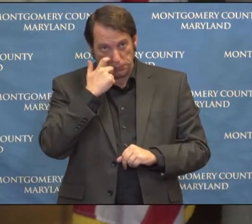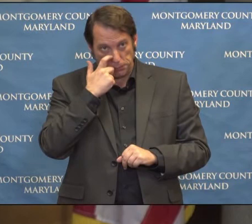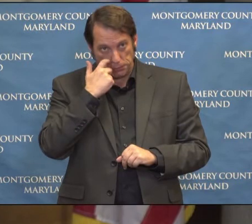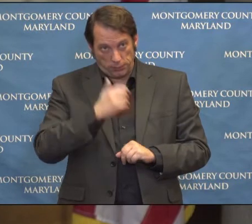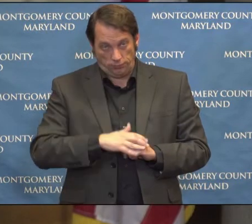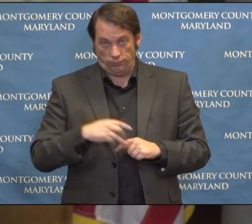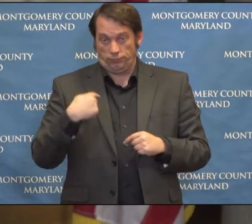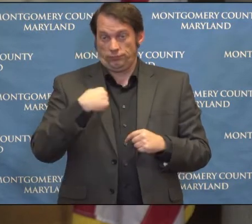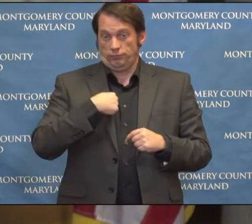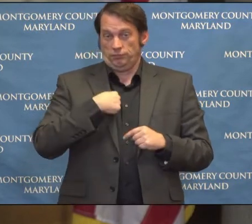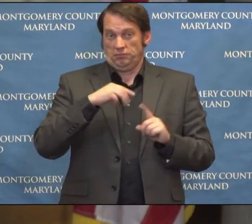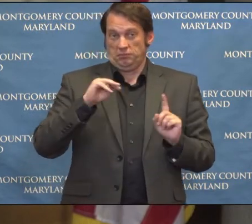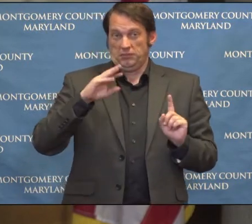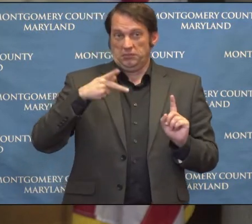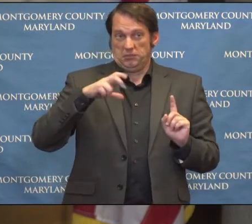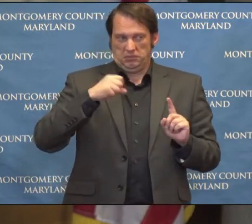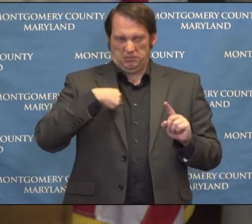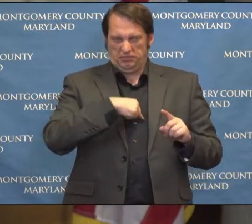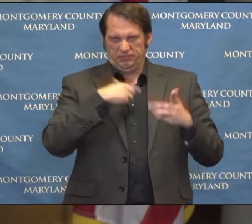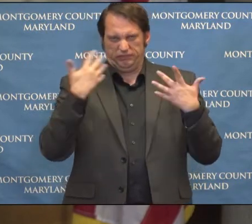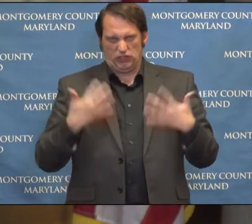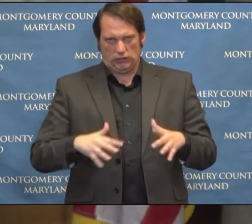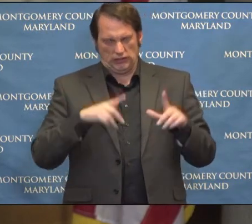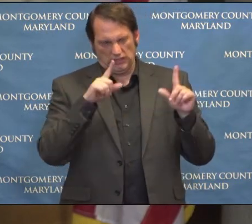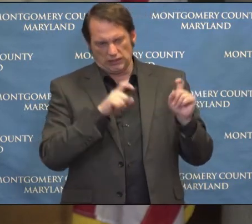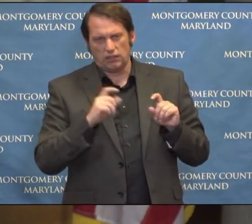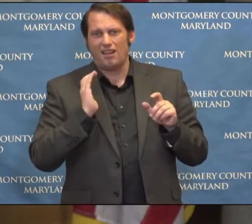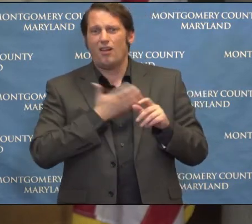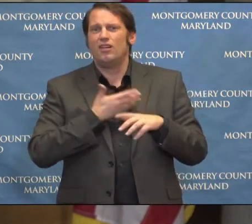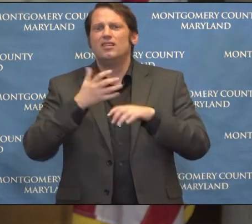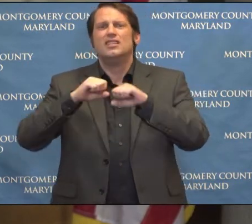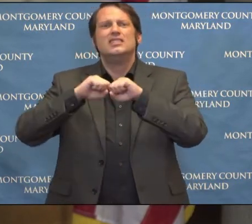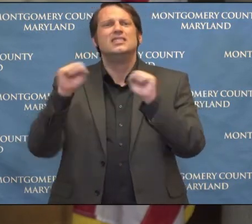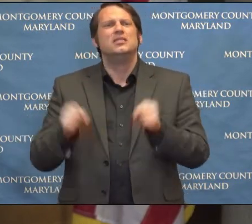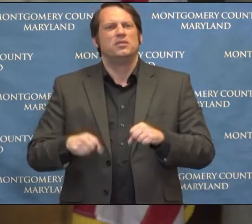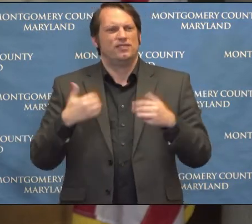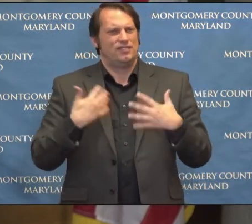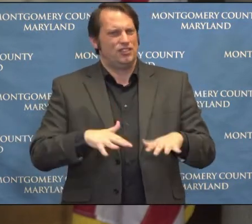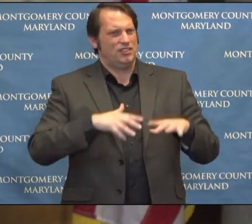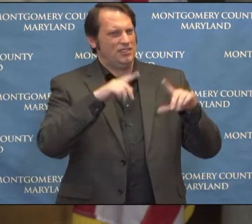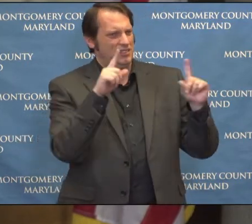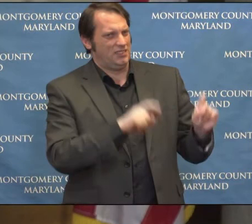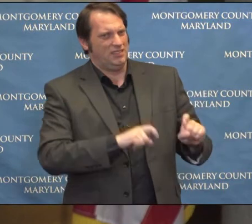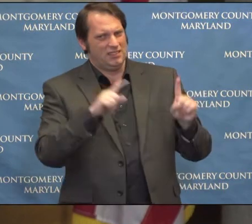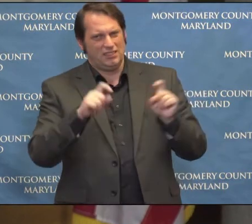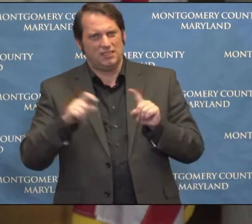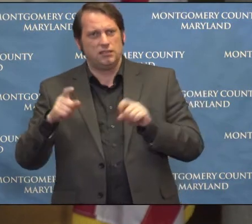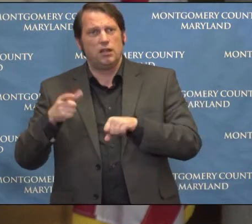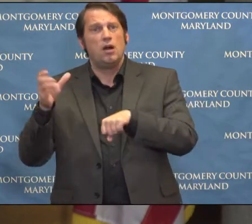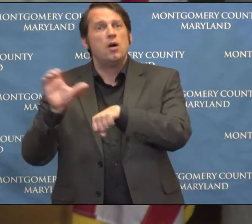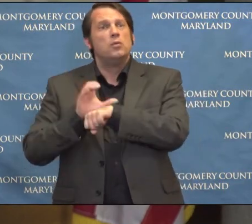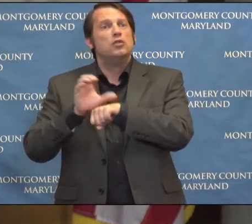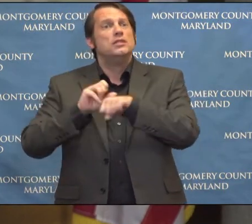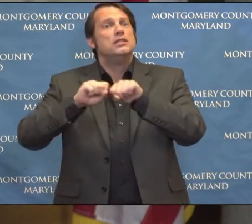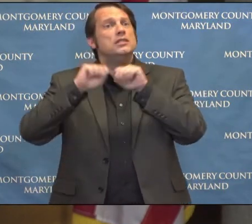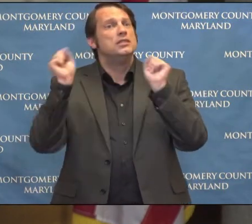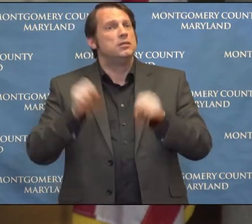also get attacked a lot, as does every computer system in this country. And we've been able